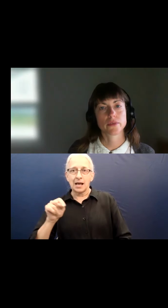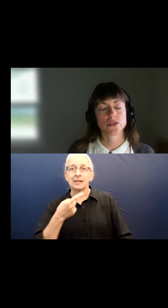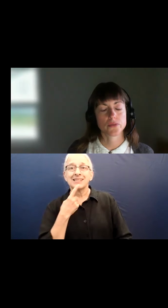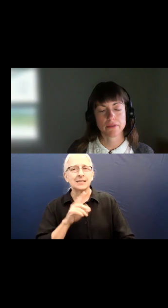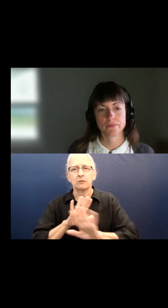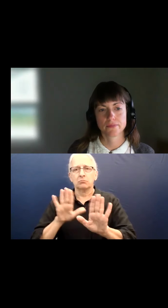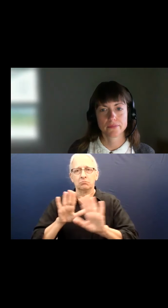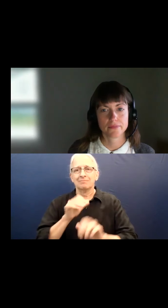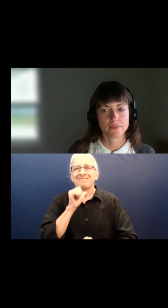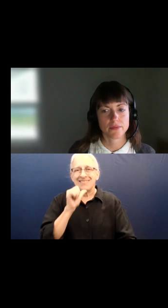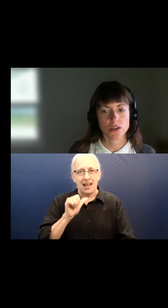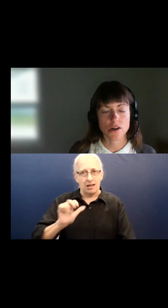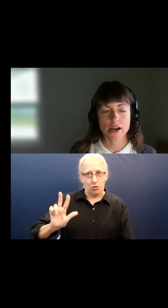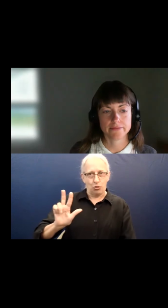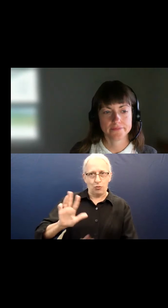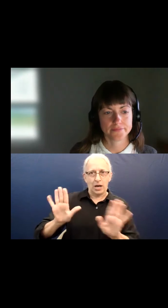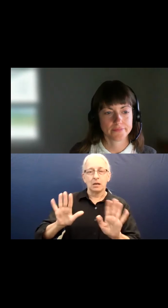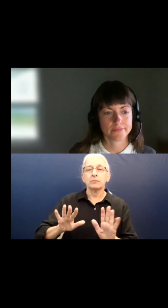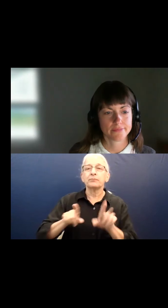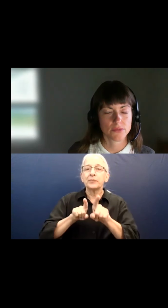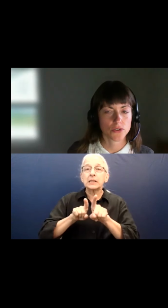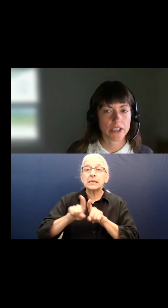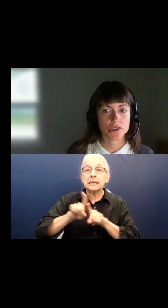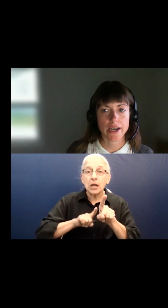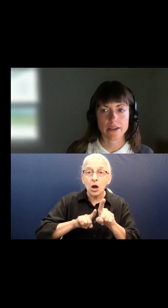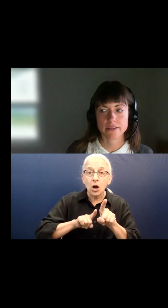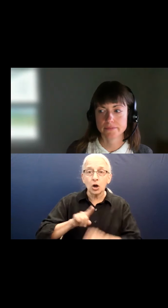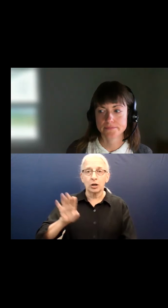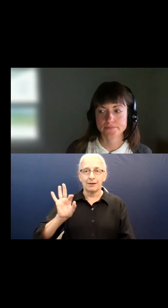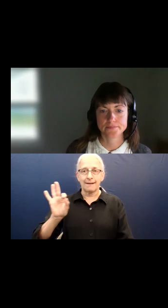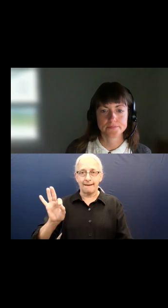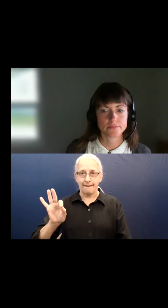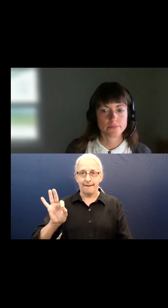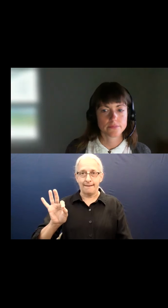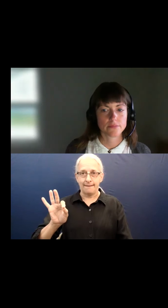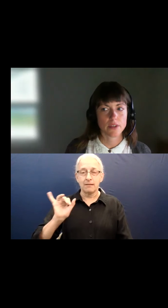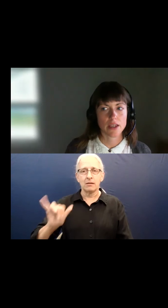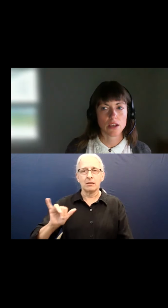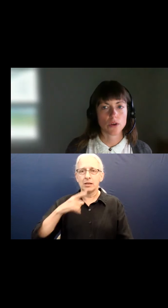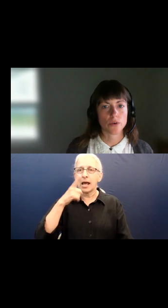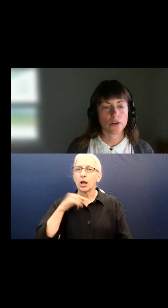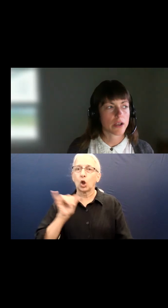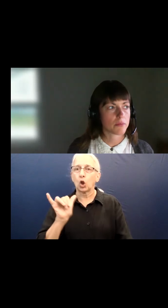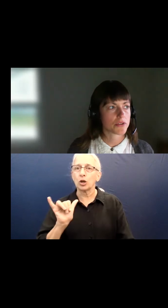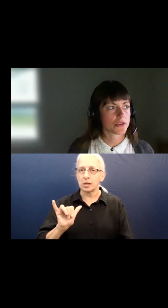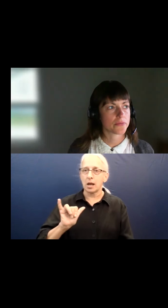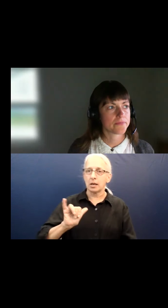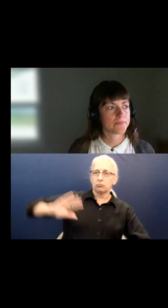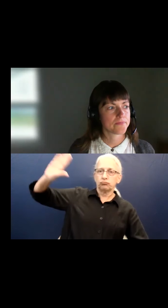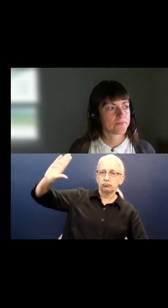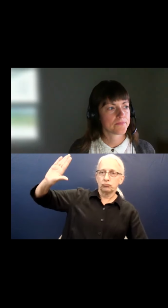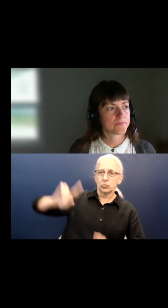Oh, excuse me. *9 to raise your hand. And then we will unmute